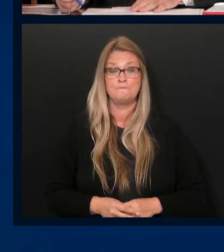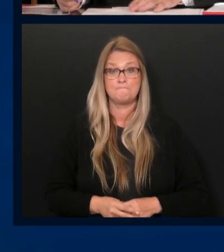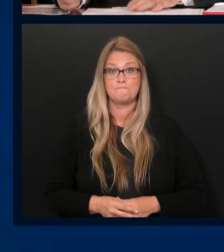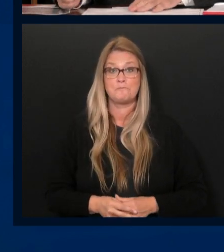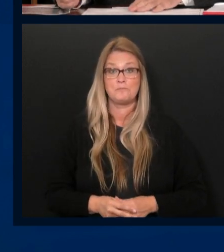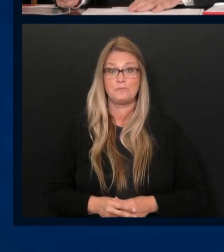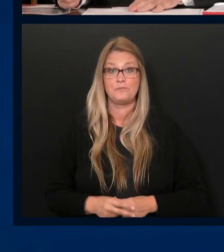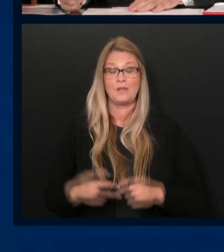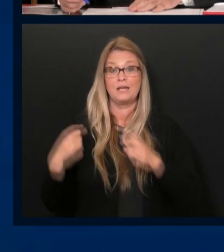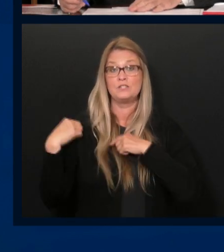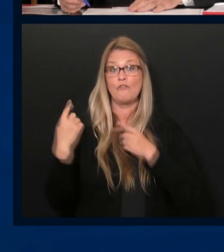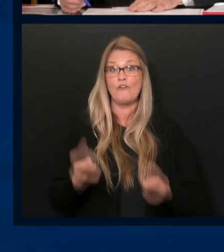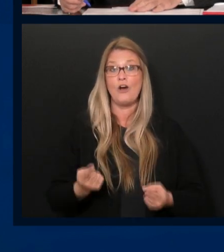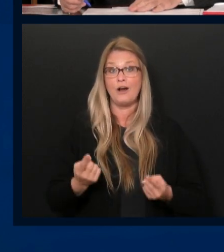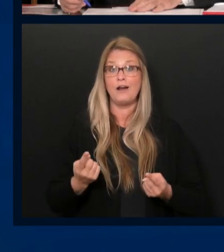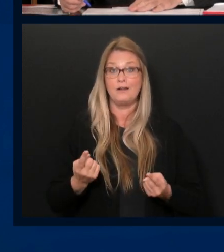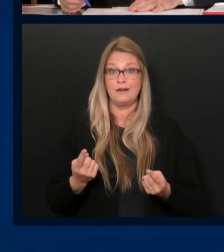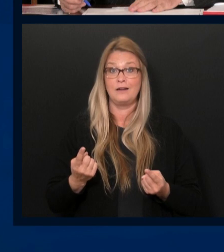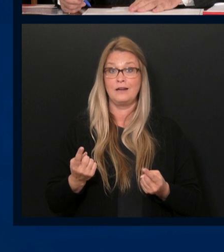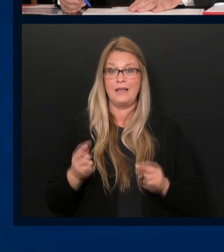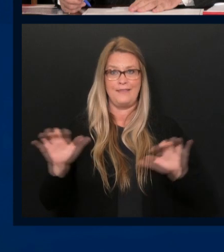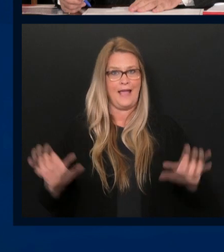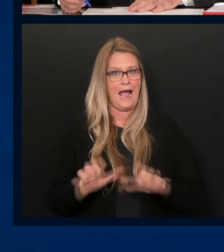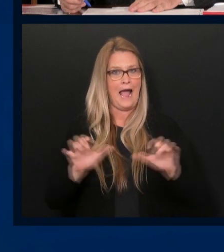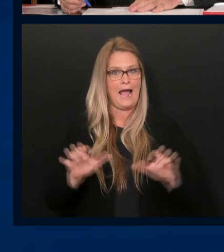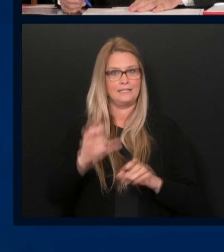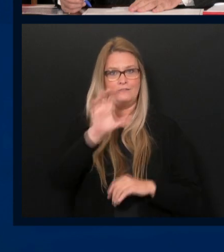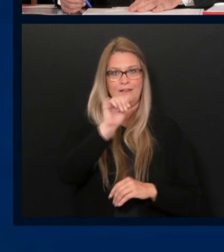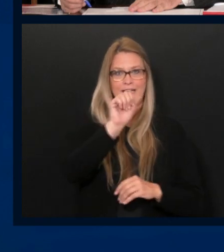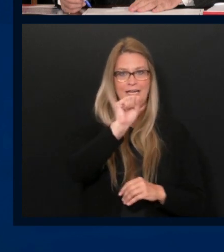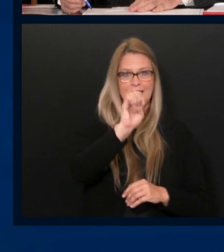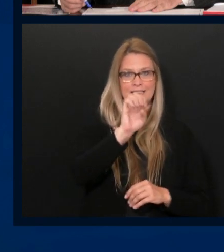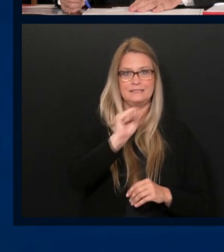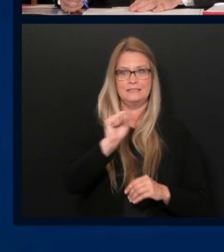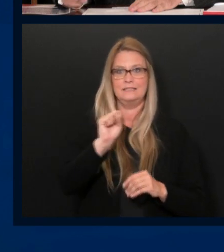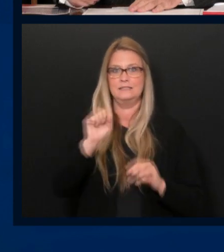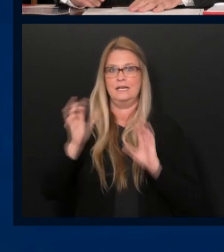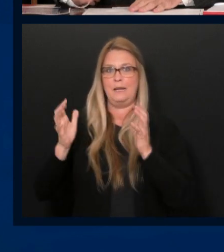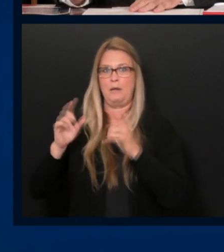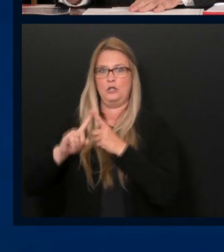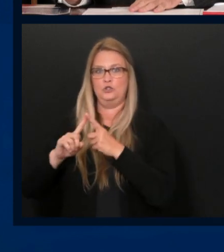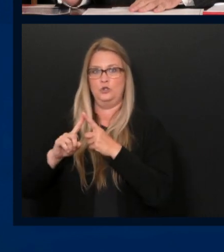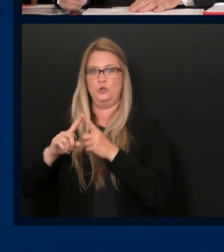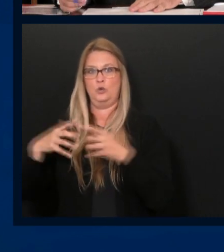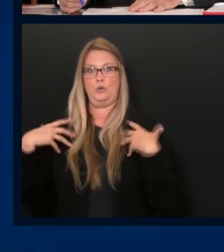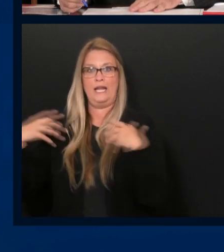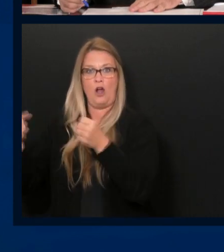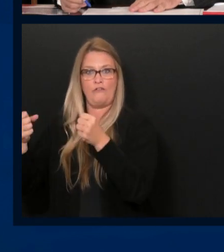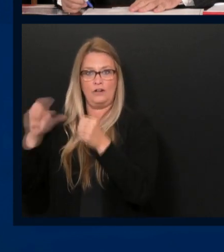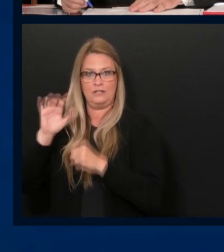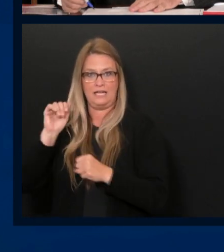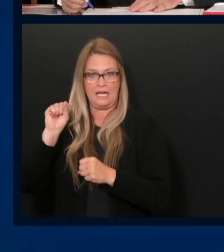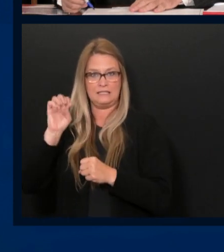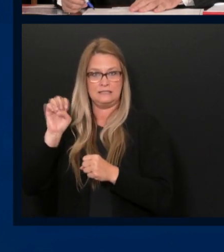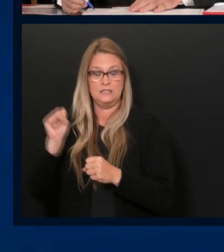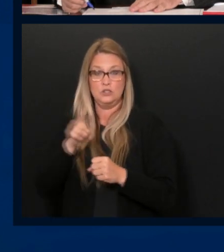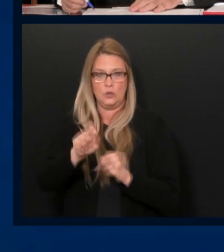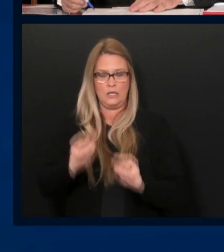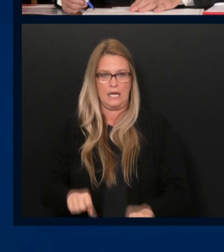As far as our active cases versus our recovered cases, you can see the